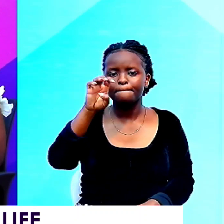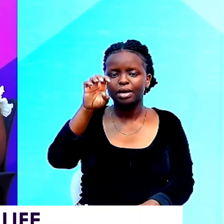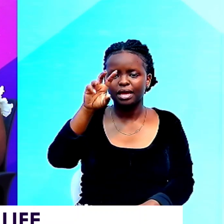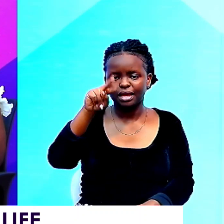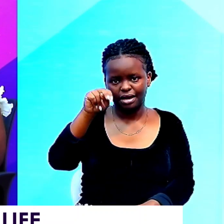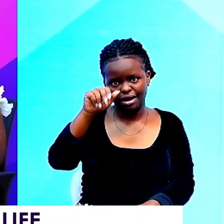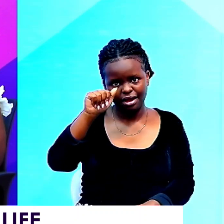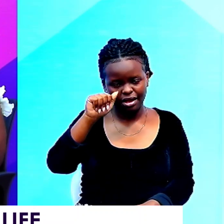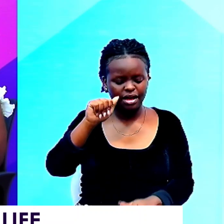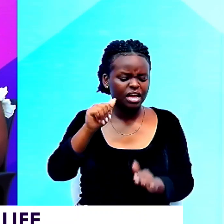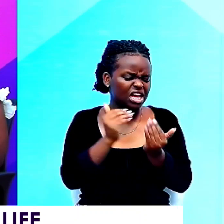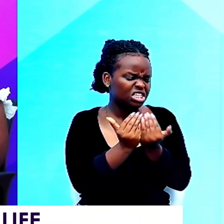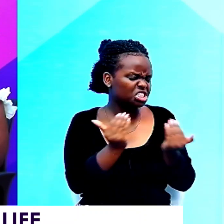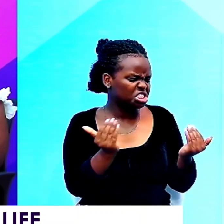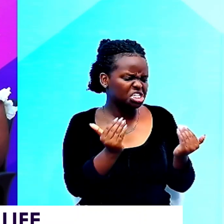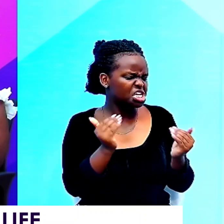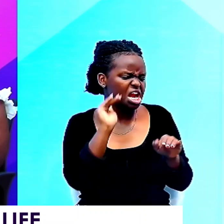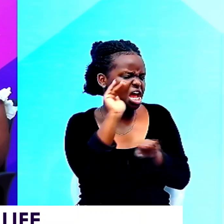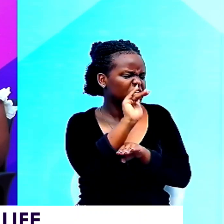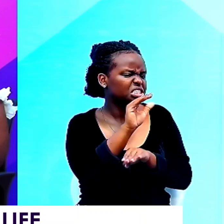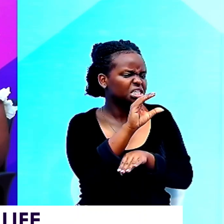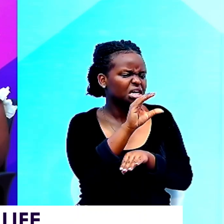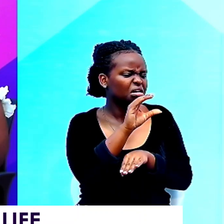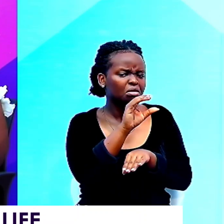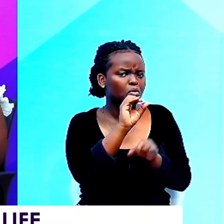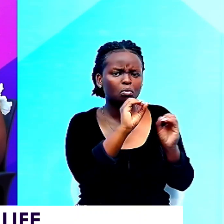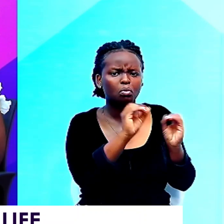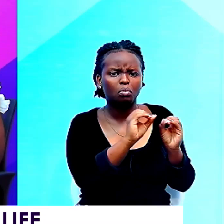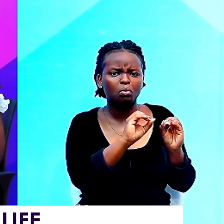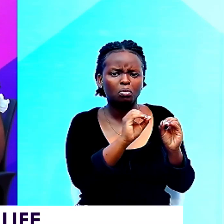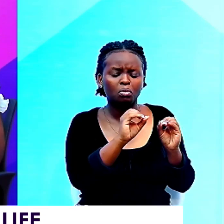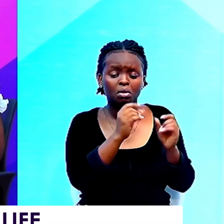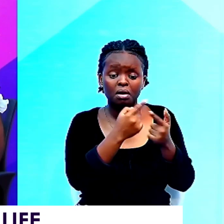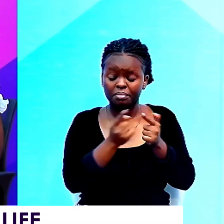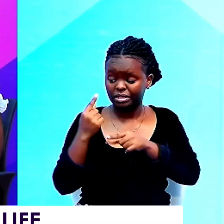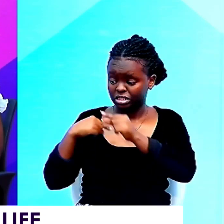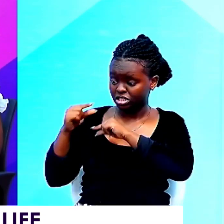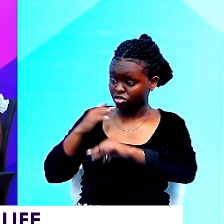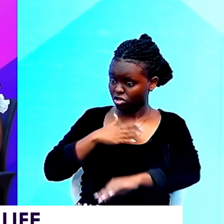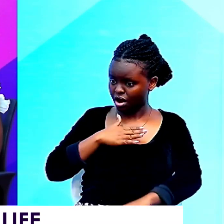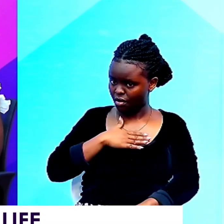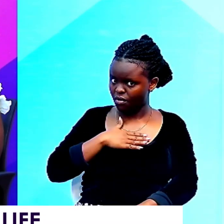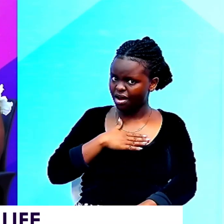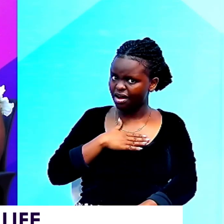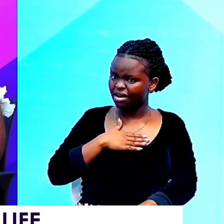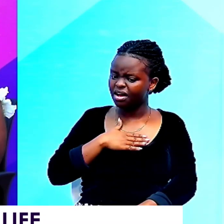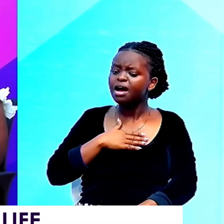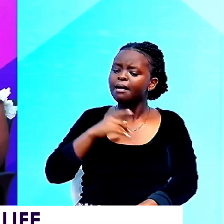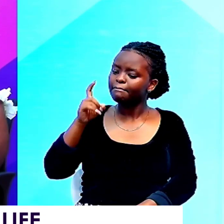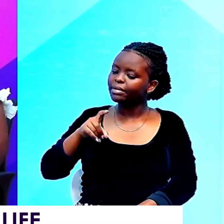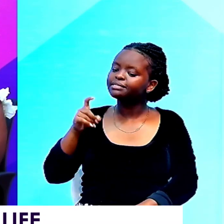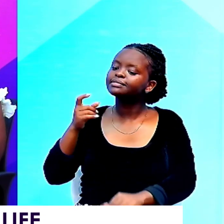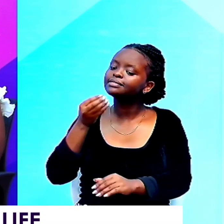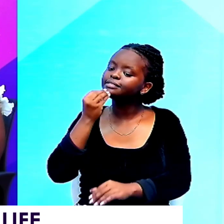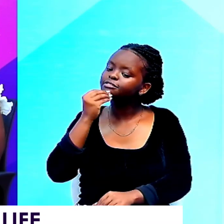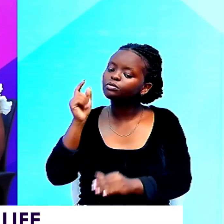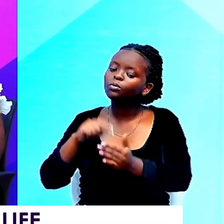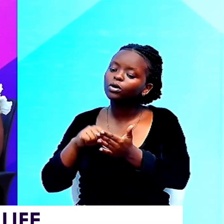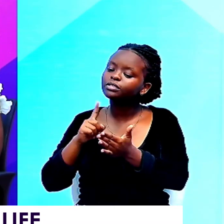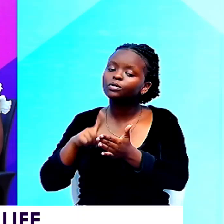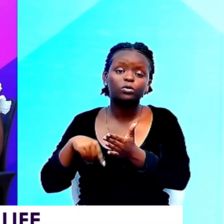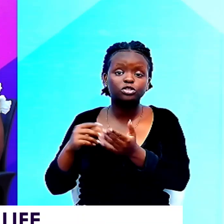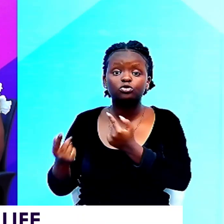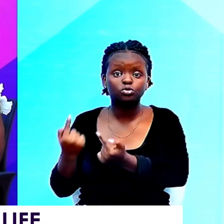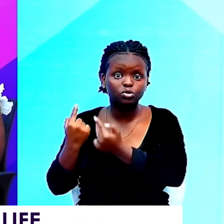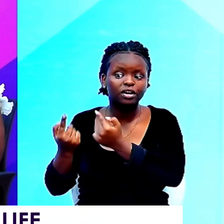for omena, but remember, your generation and my generation, we would eat what is provided. We thank God for our fathers and our mothers who fought to make sure that